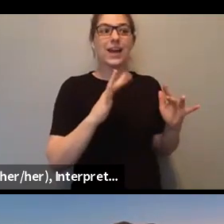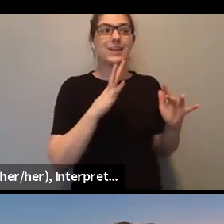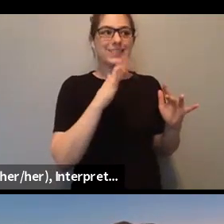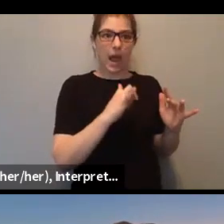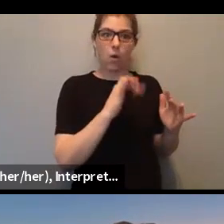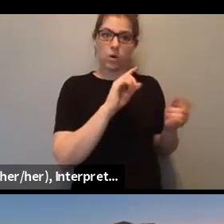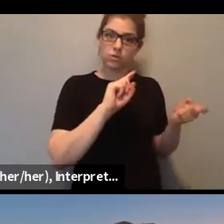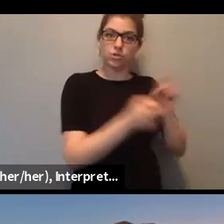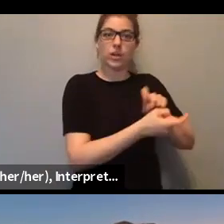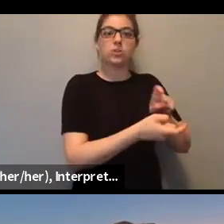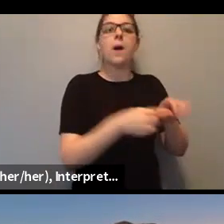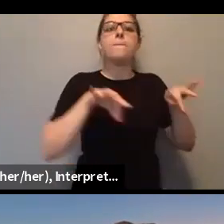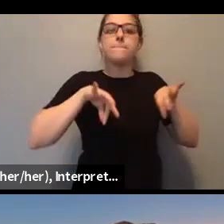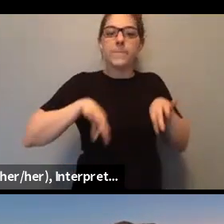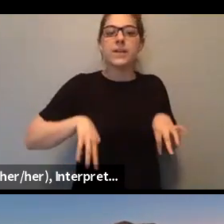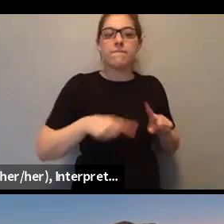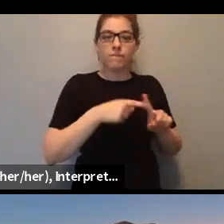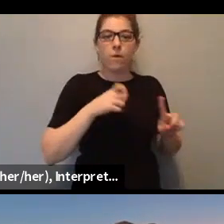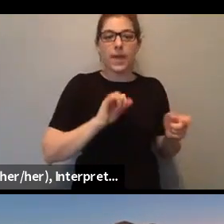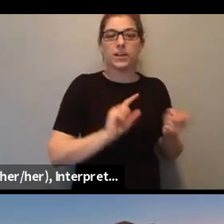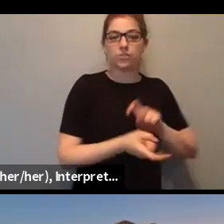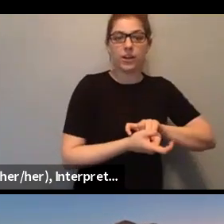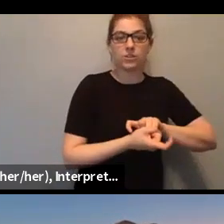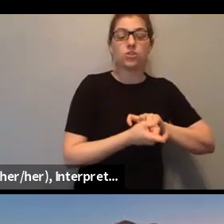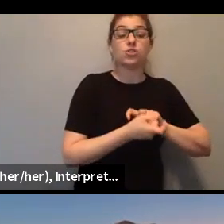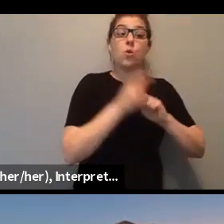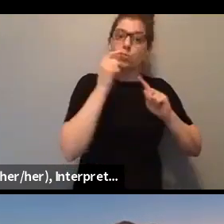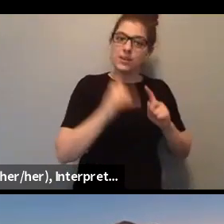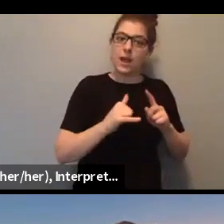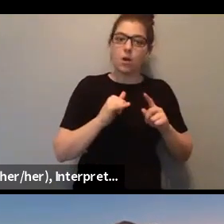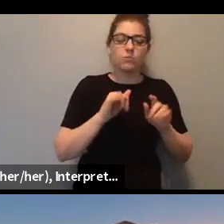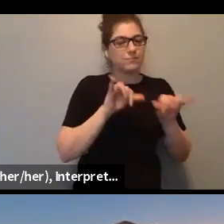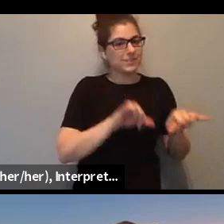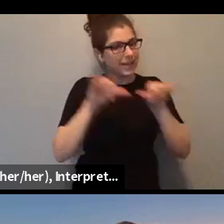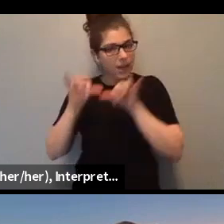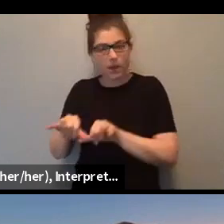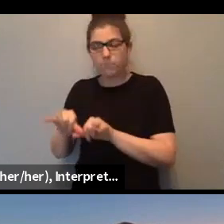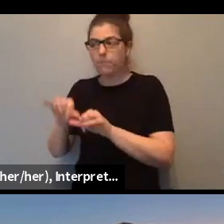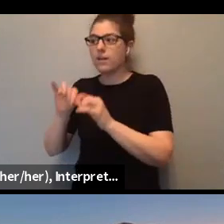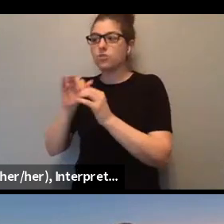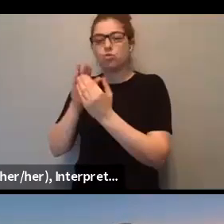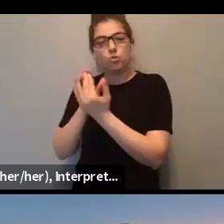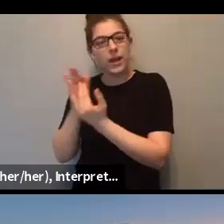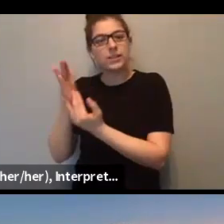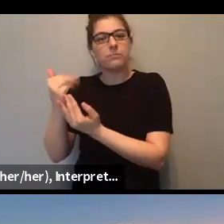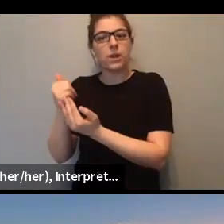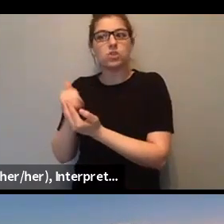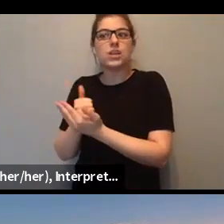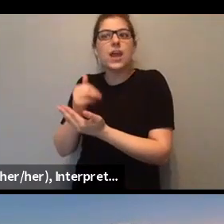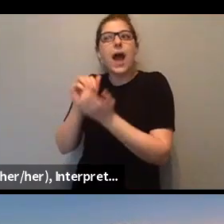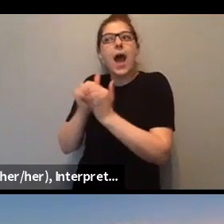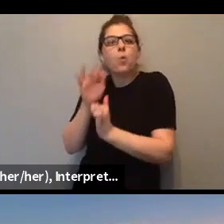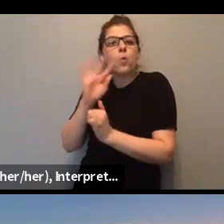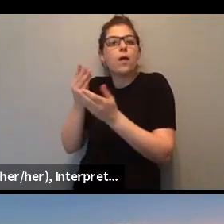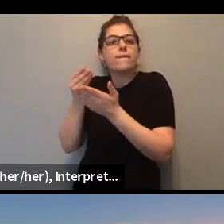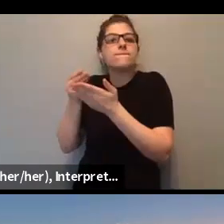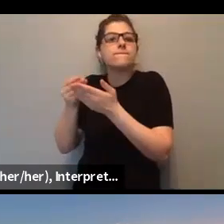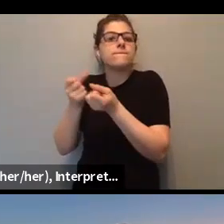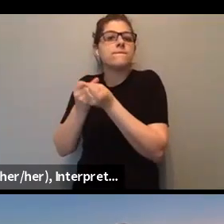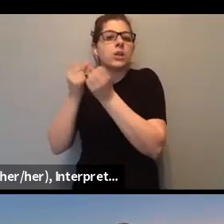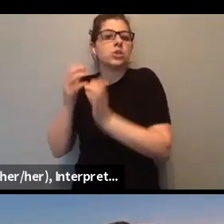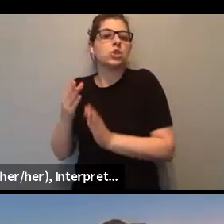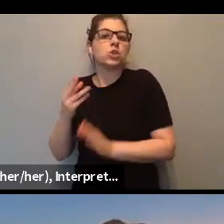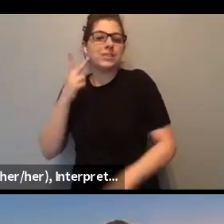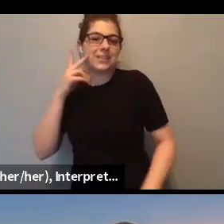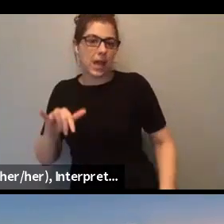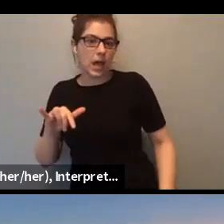how will this value of transparency kind of relate to funders? How will they then take